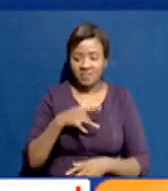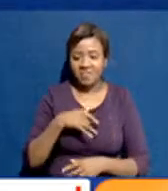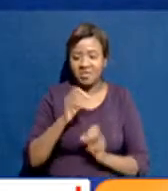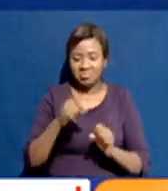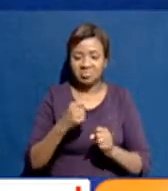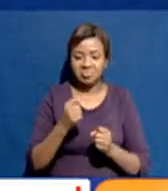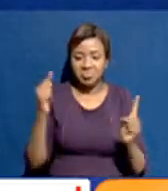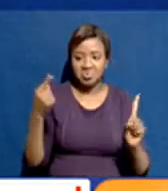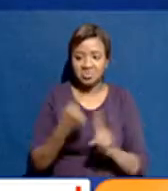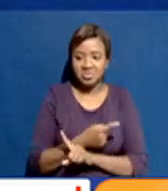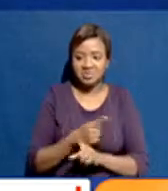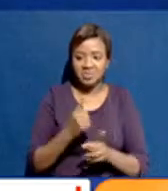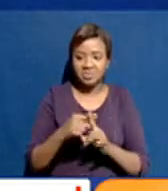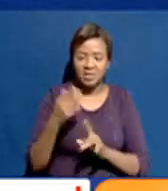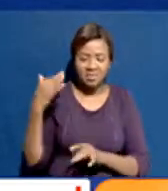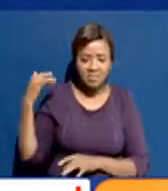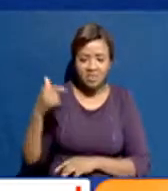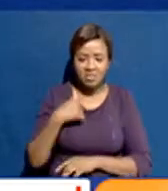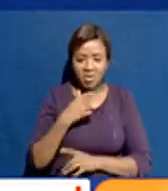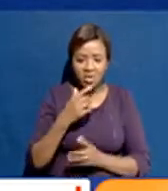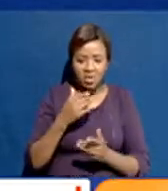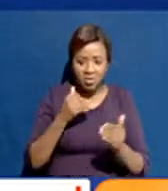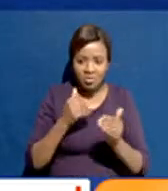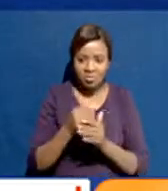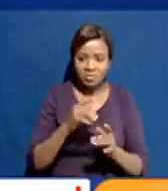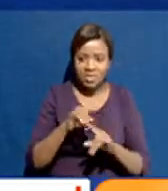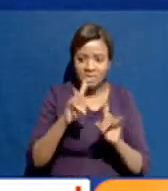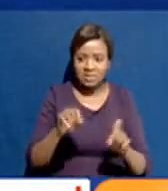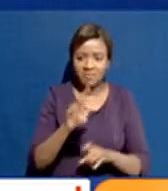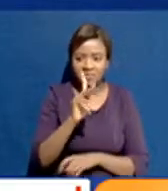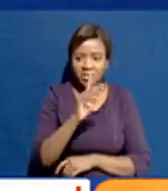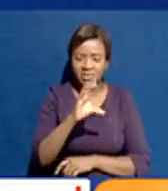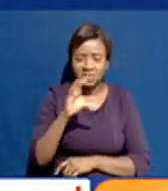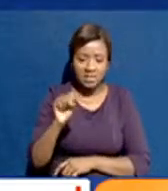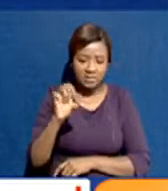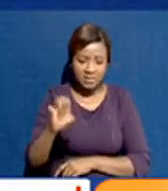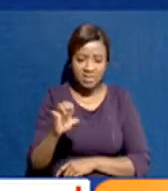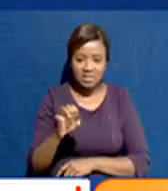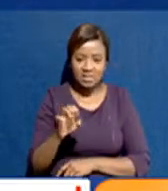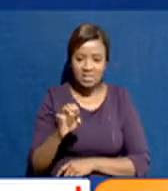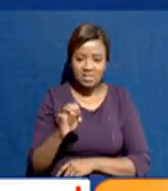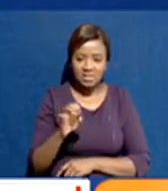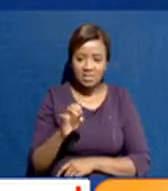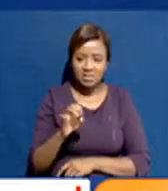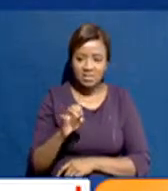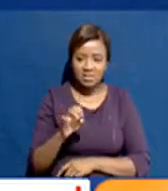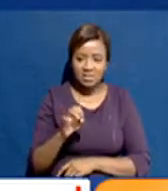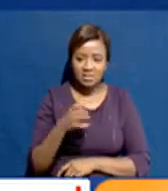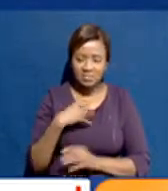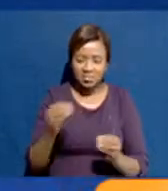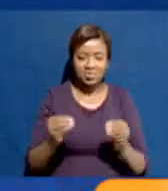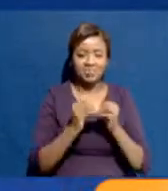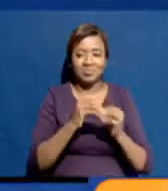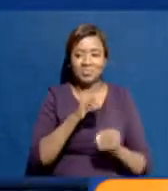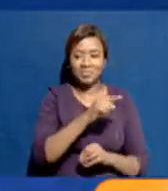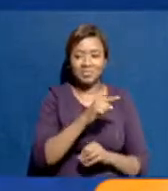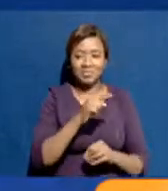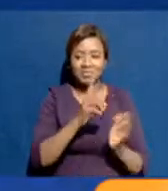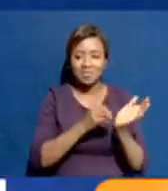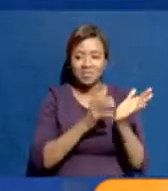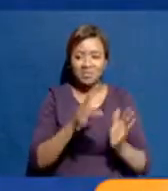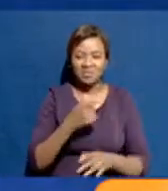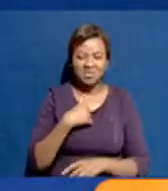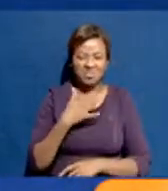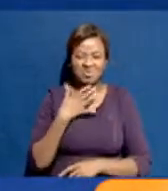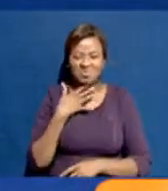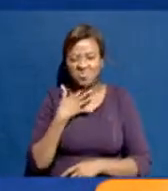time, I was just about to do my KCSE, so it looked like an easy way out, you know. When I first met Dr. Masha, I really didn't even have the will